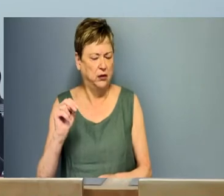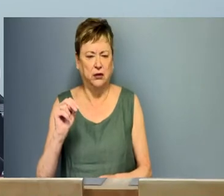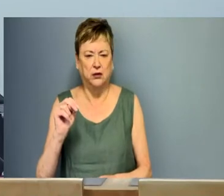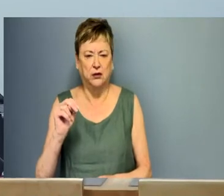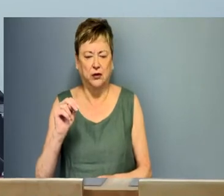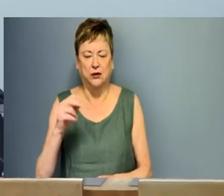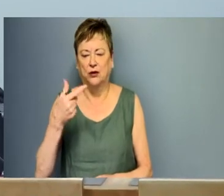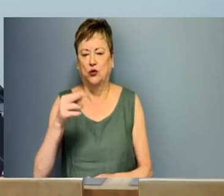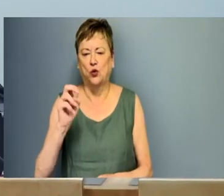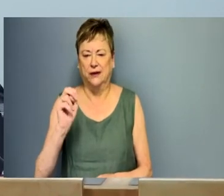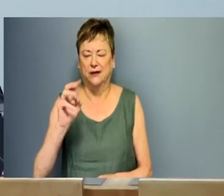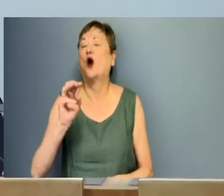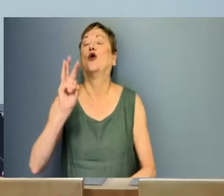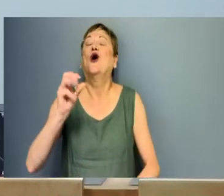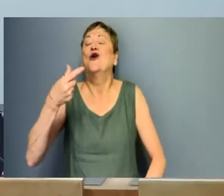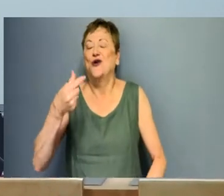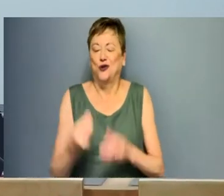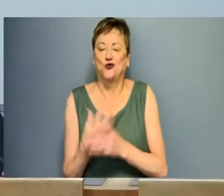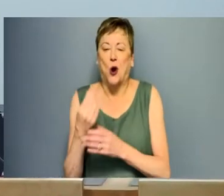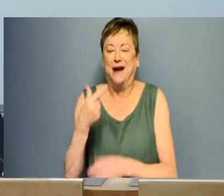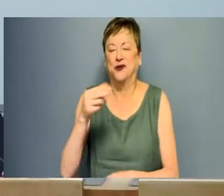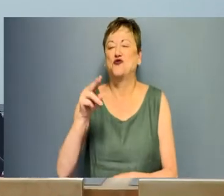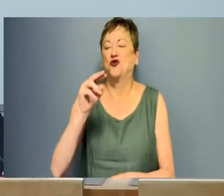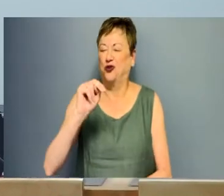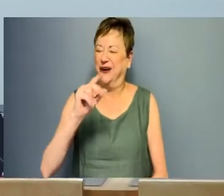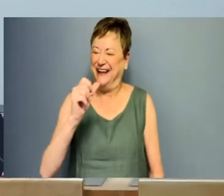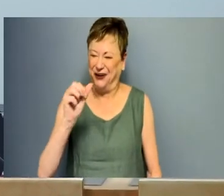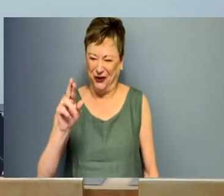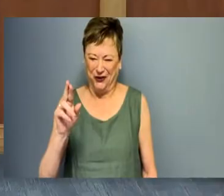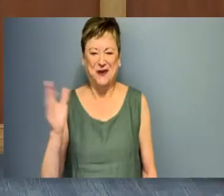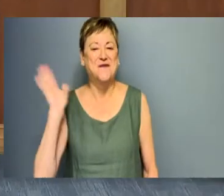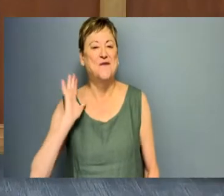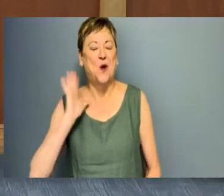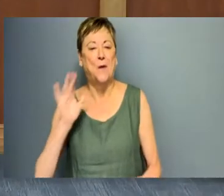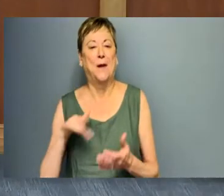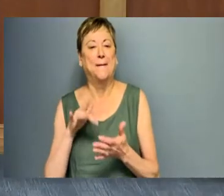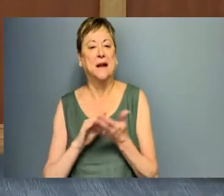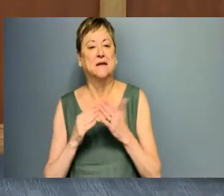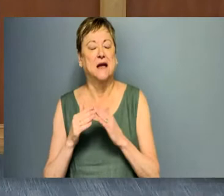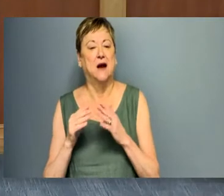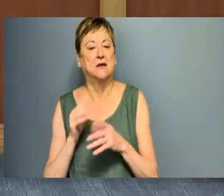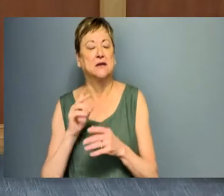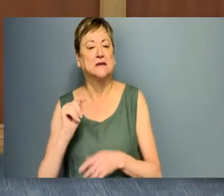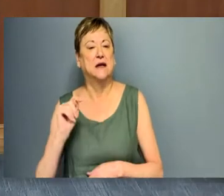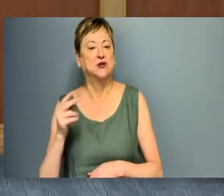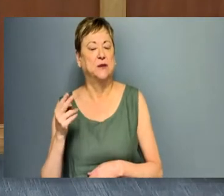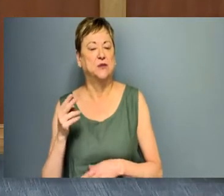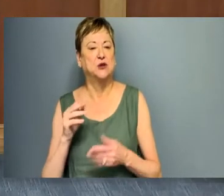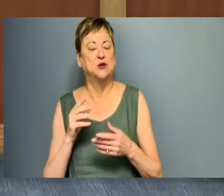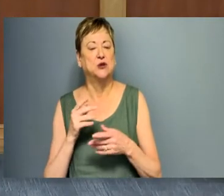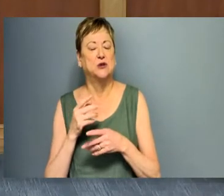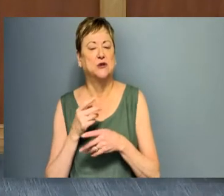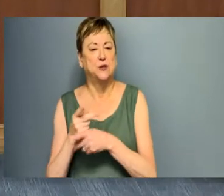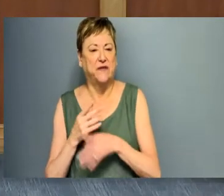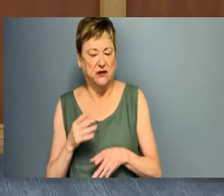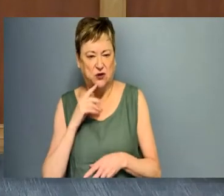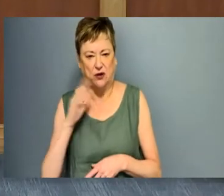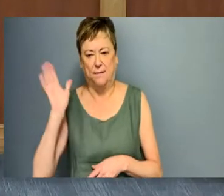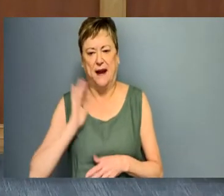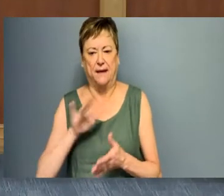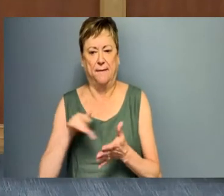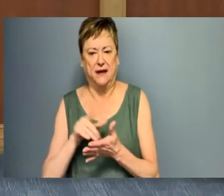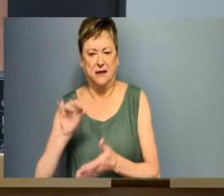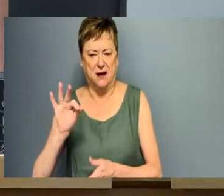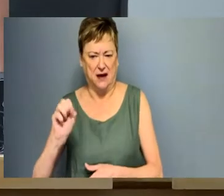right. I also want to add, as a former Middletown Township supervisor, when we had the floods in the mid-90s, after all